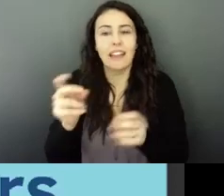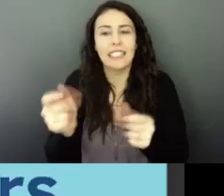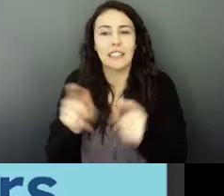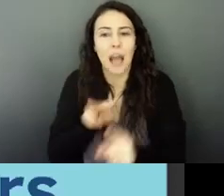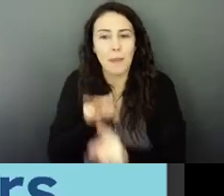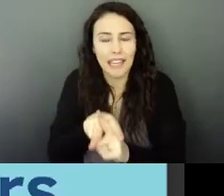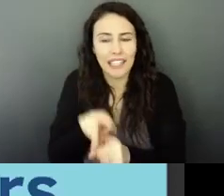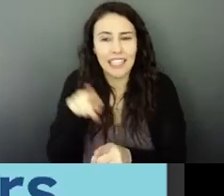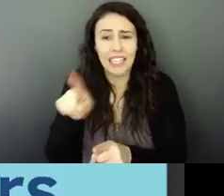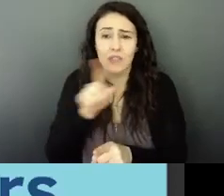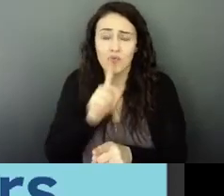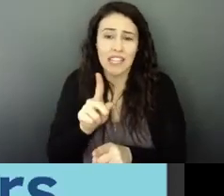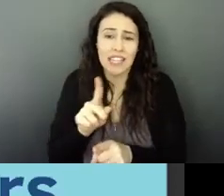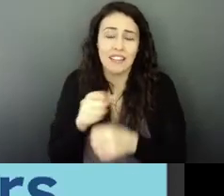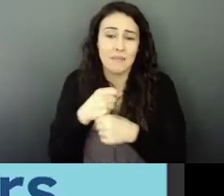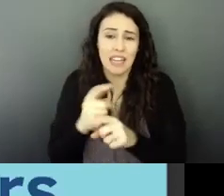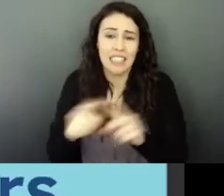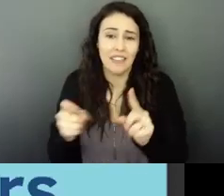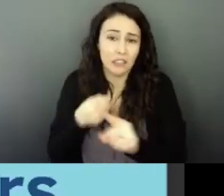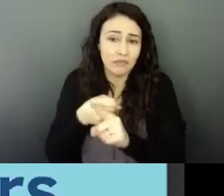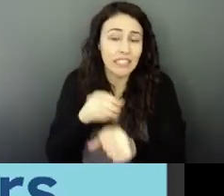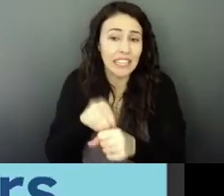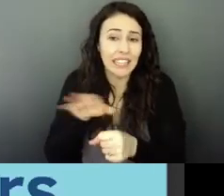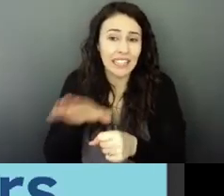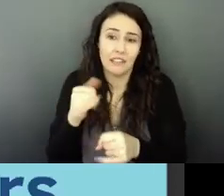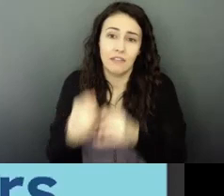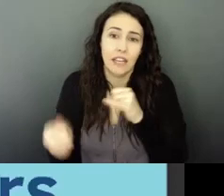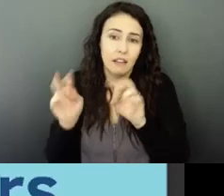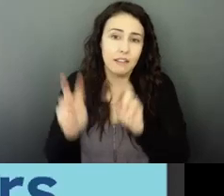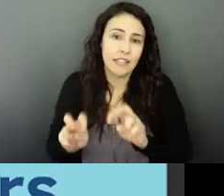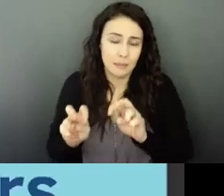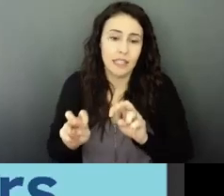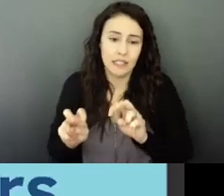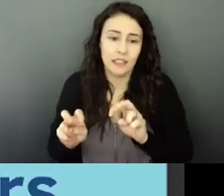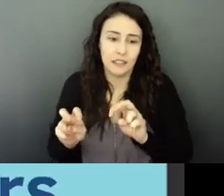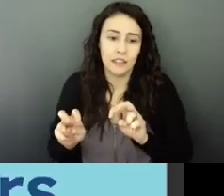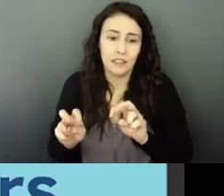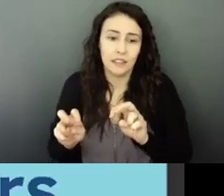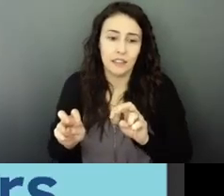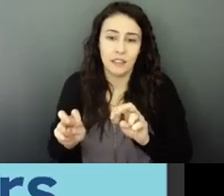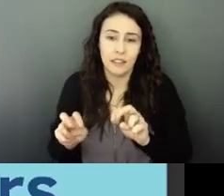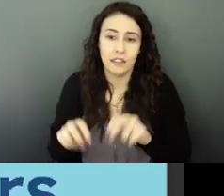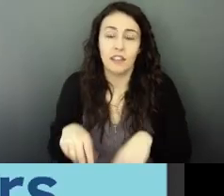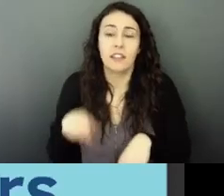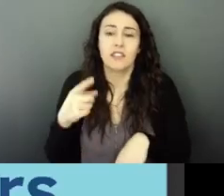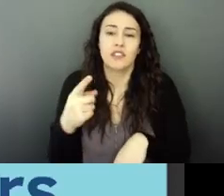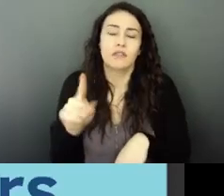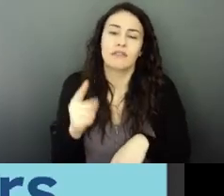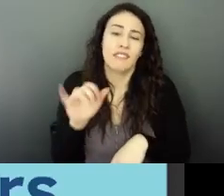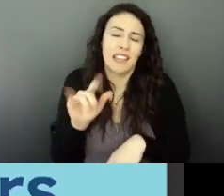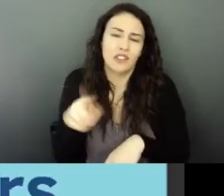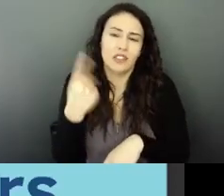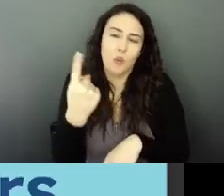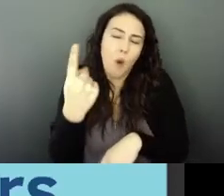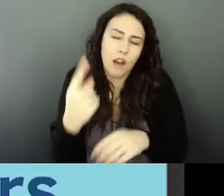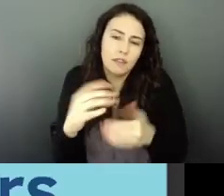impactful difference within his final assessment. So these are just one of the many stories of